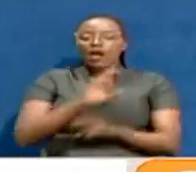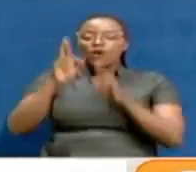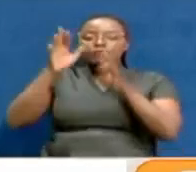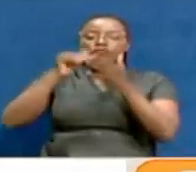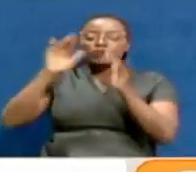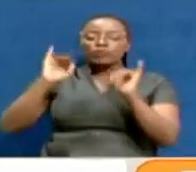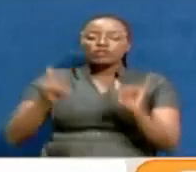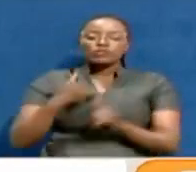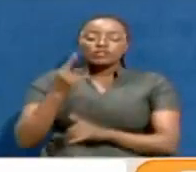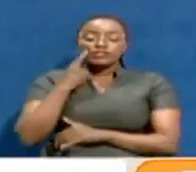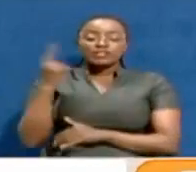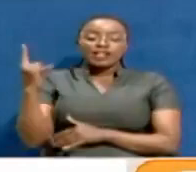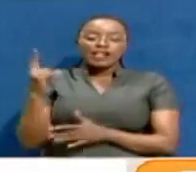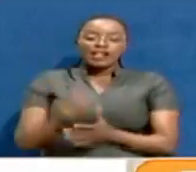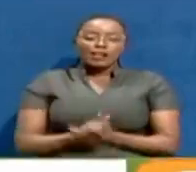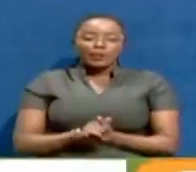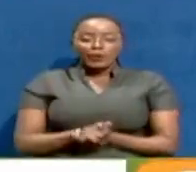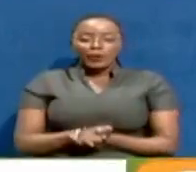Okinyi with the details.